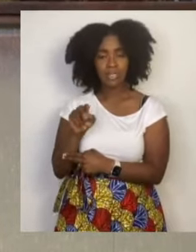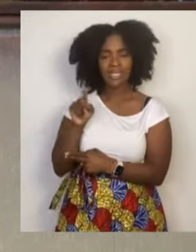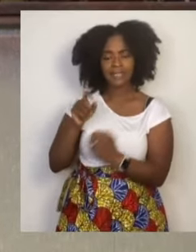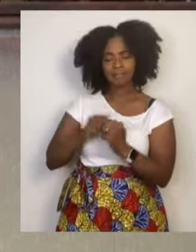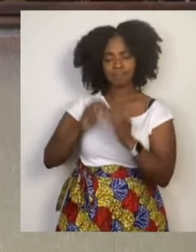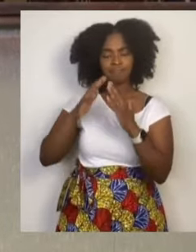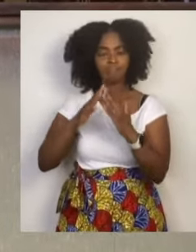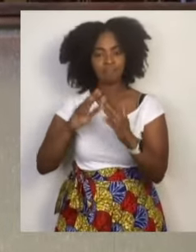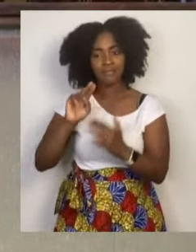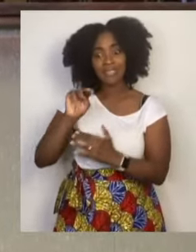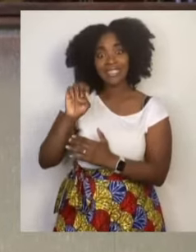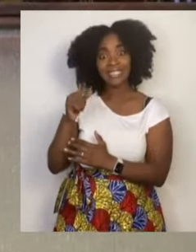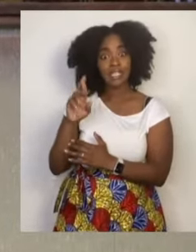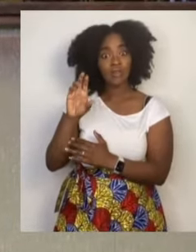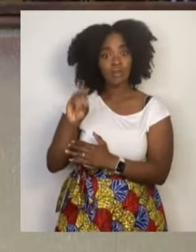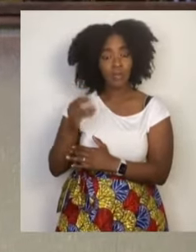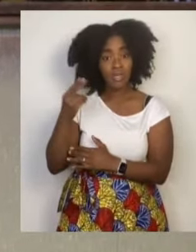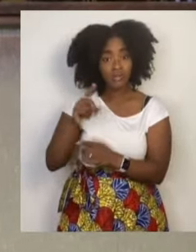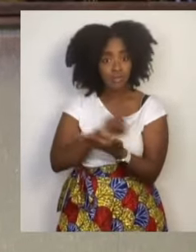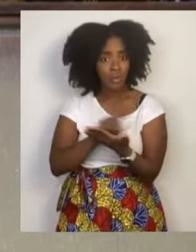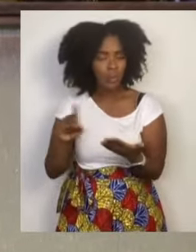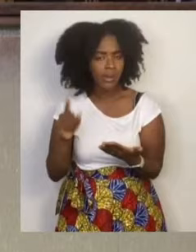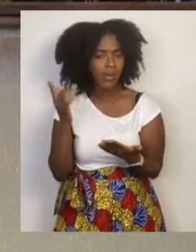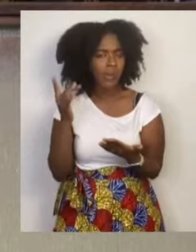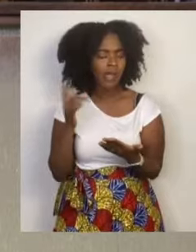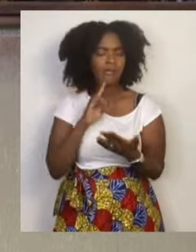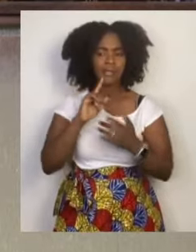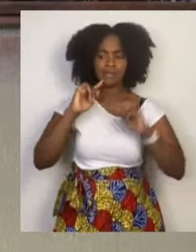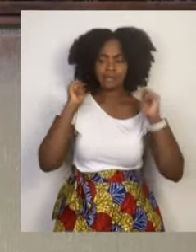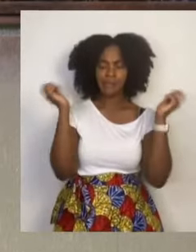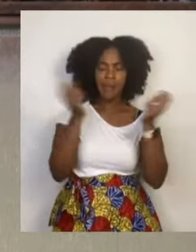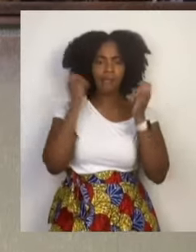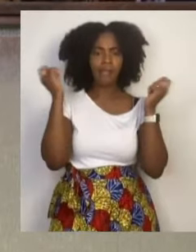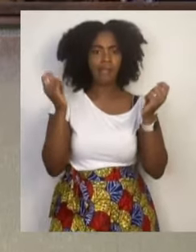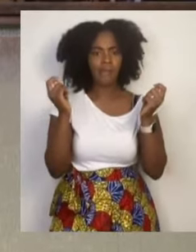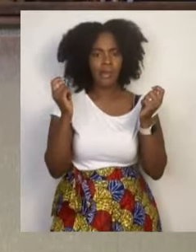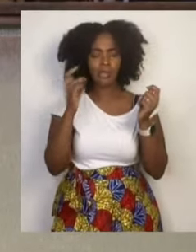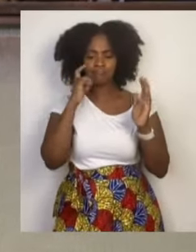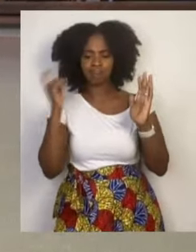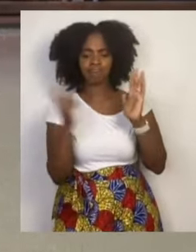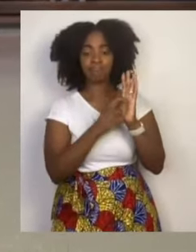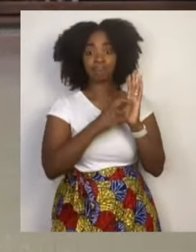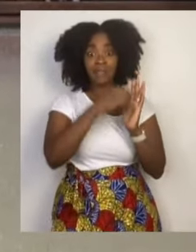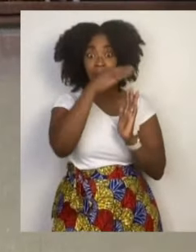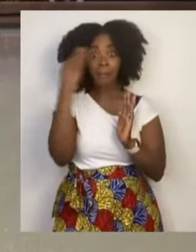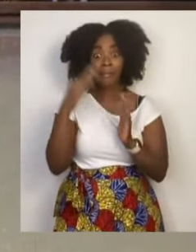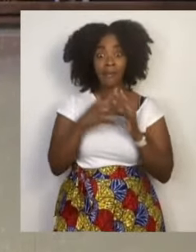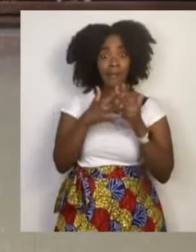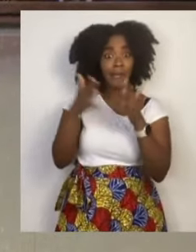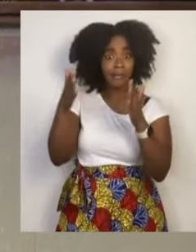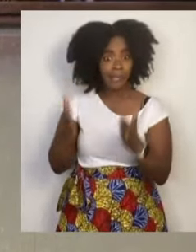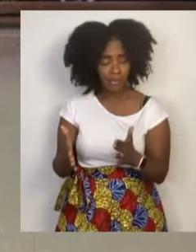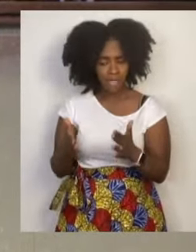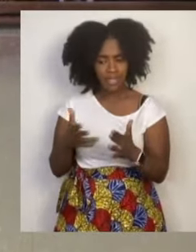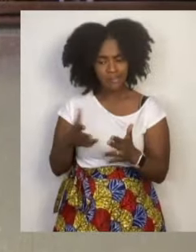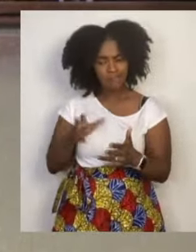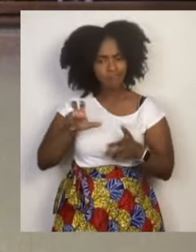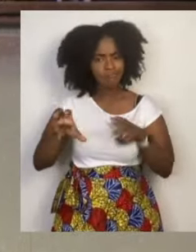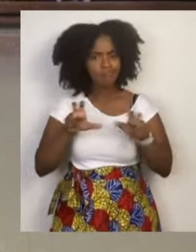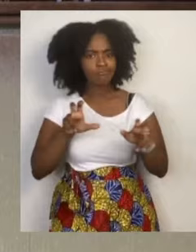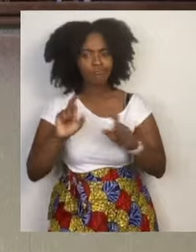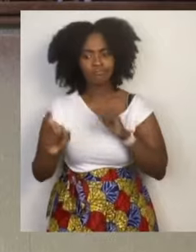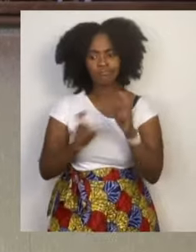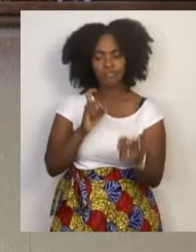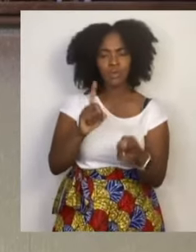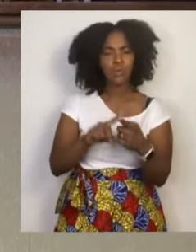means to celebrate and commemorate Black Americans who had contributed to things within the United States